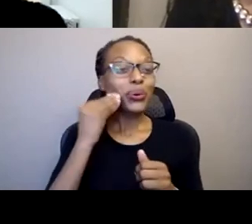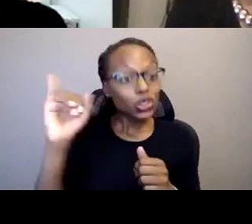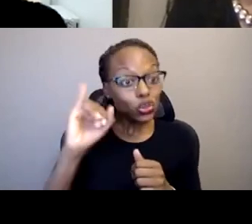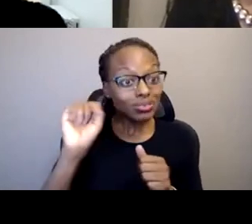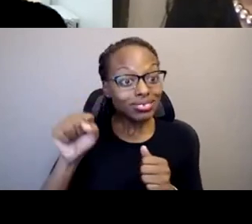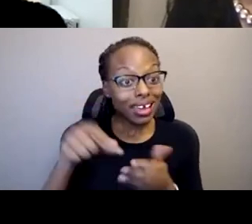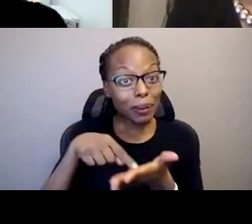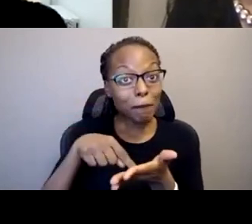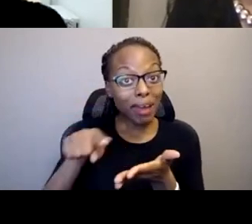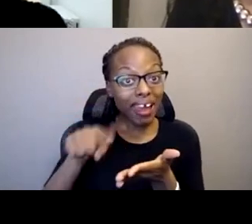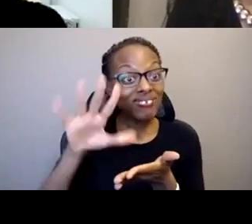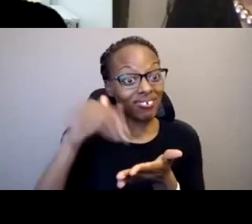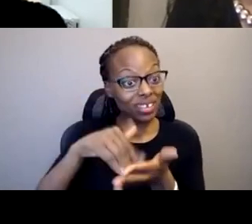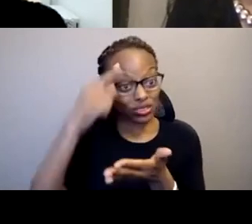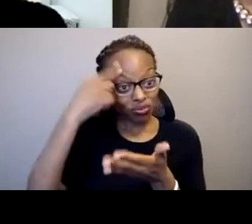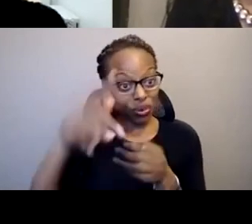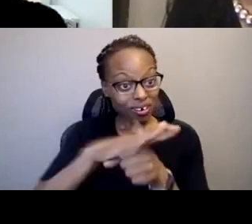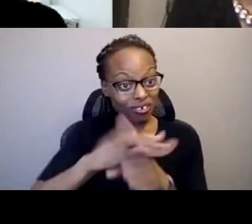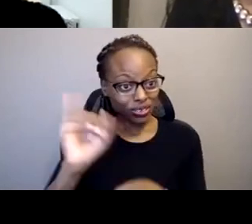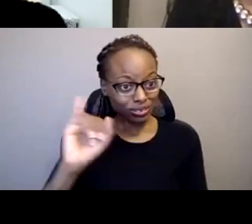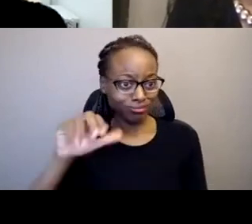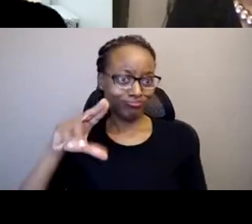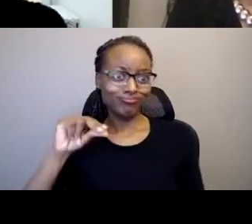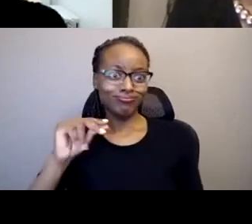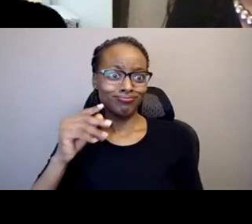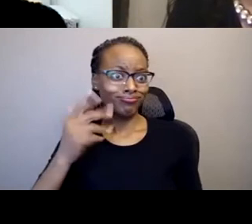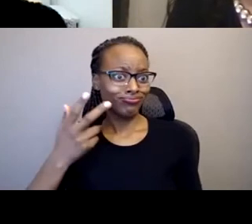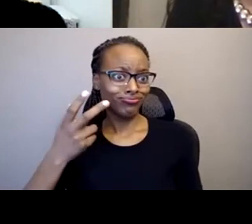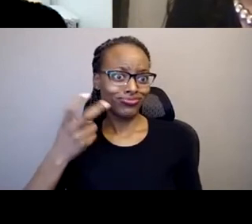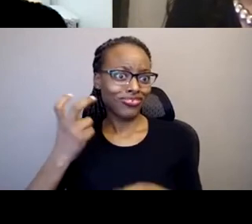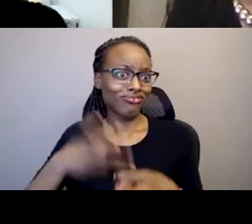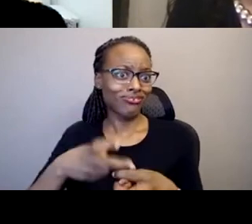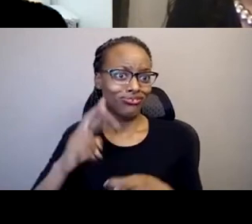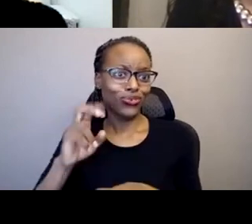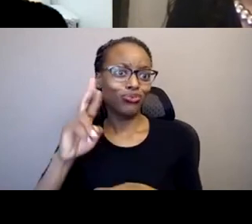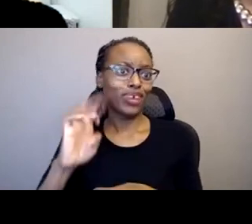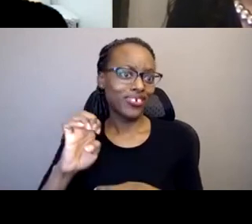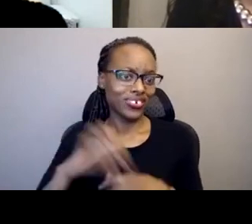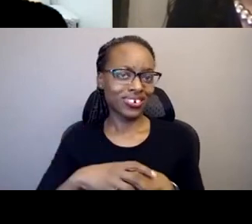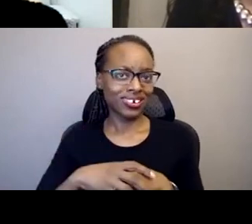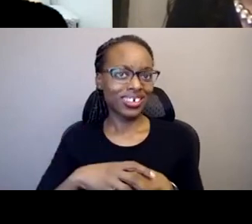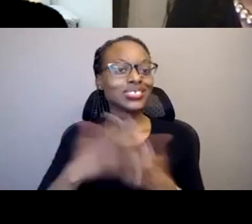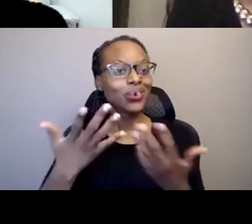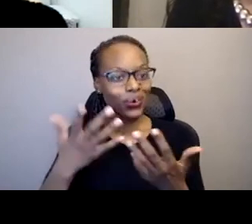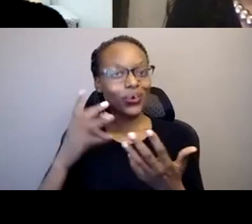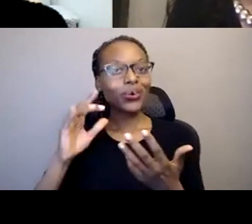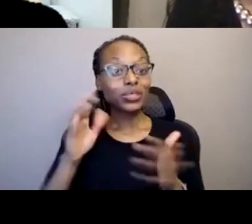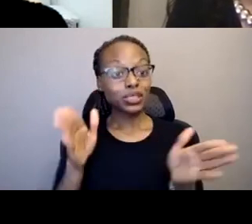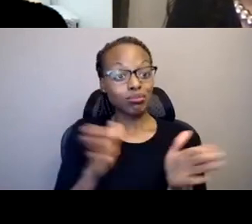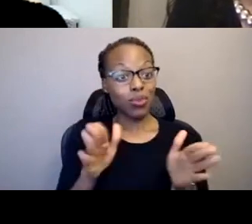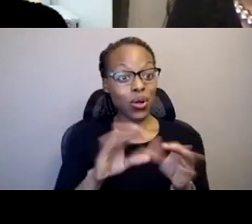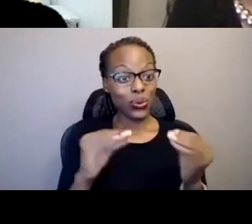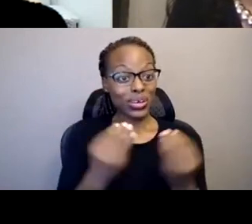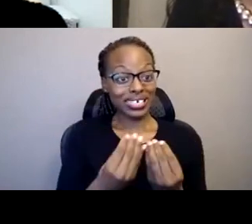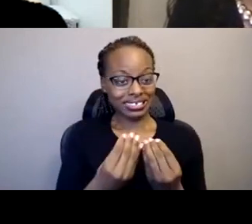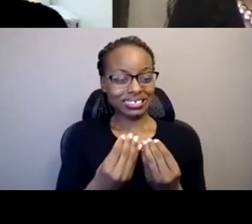$5,000. So there are these very, very real issues that smaller organizations get that are